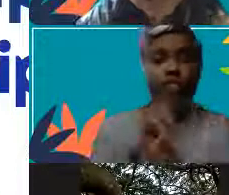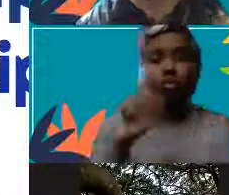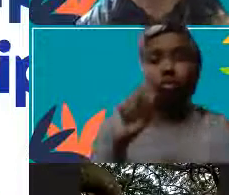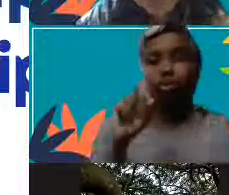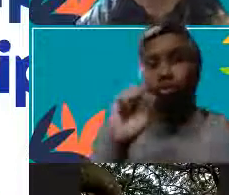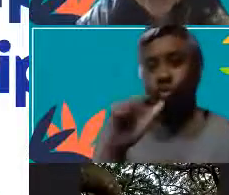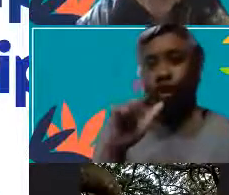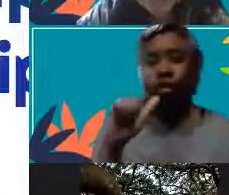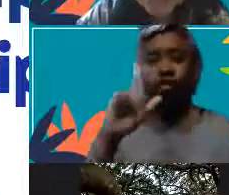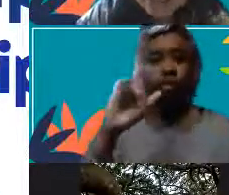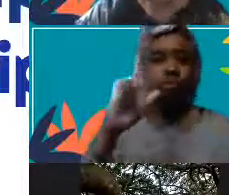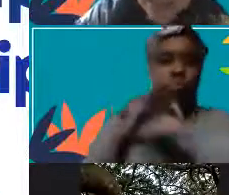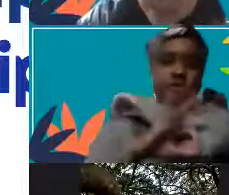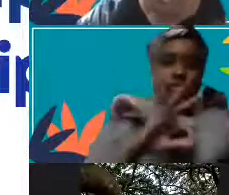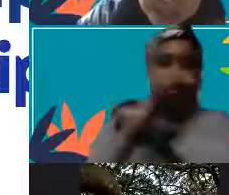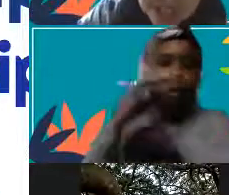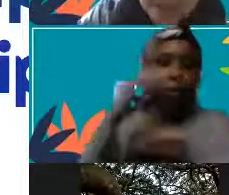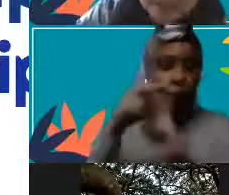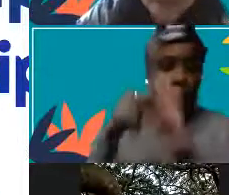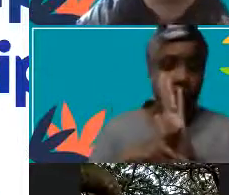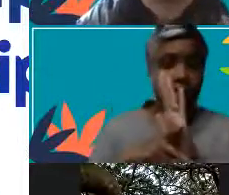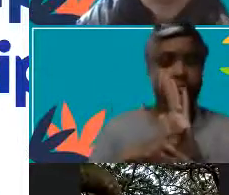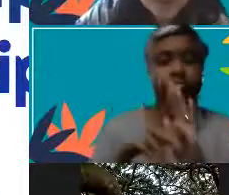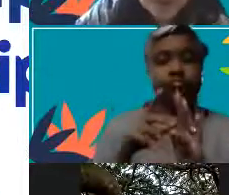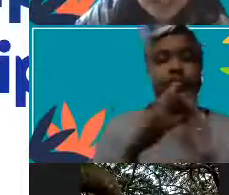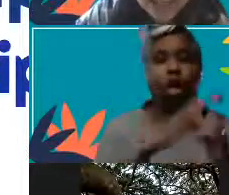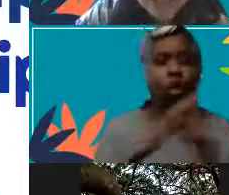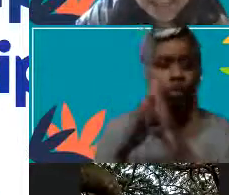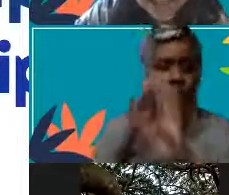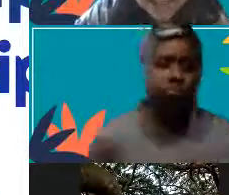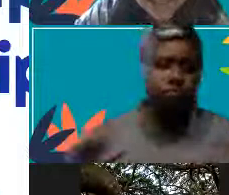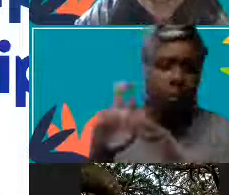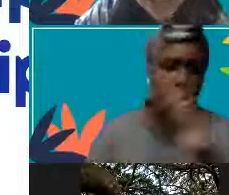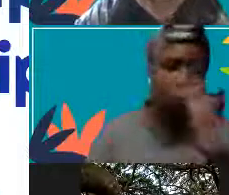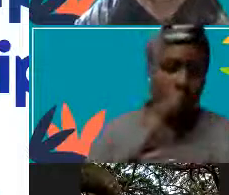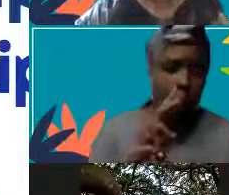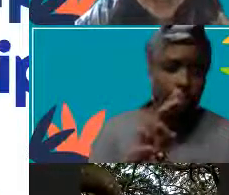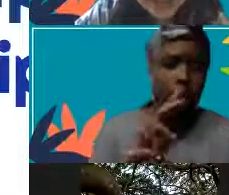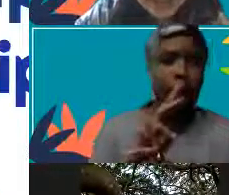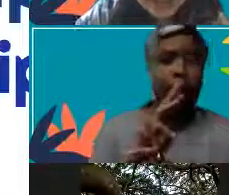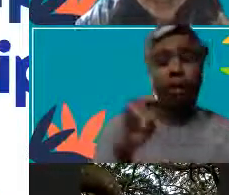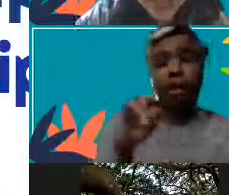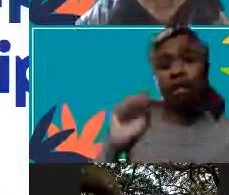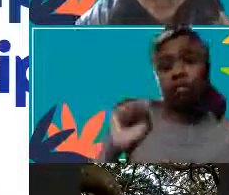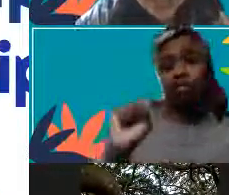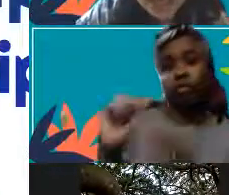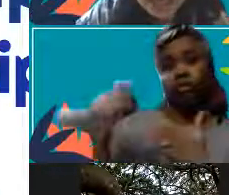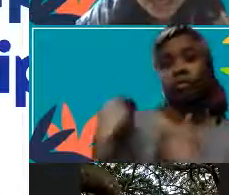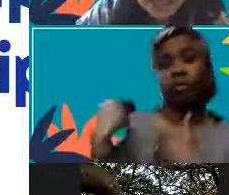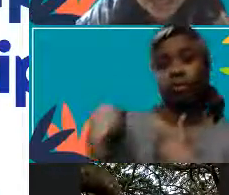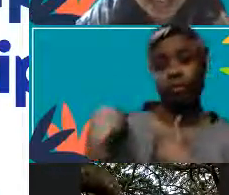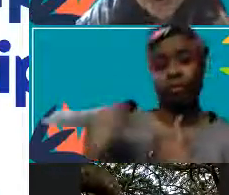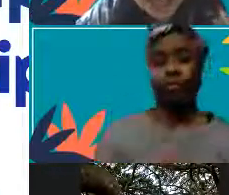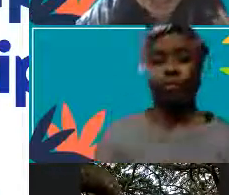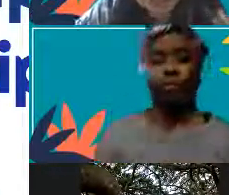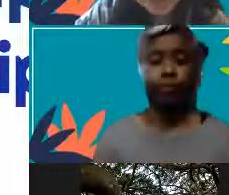policy so that diaspora communities and people all over the world have a chance at US accountability and